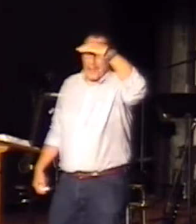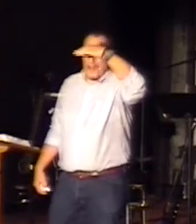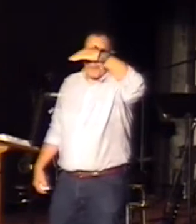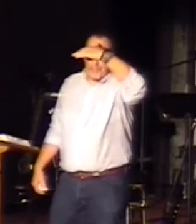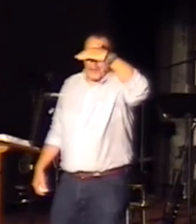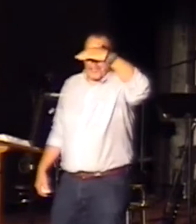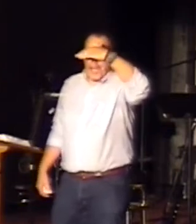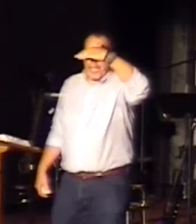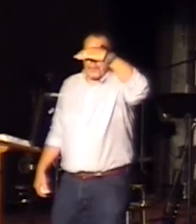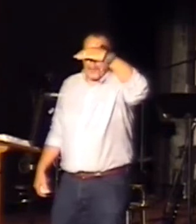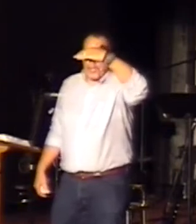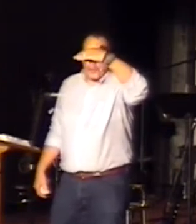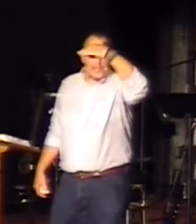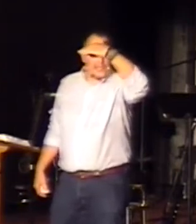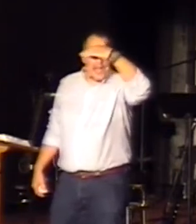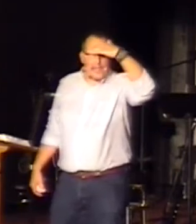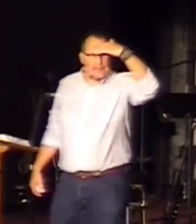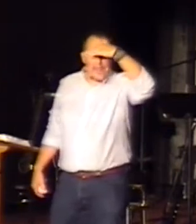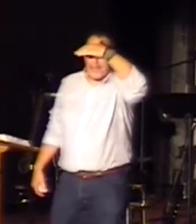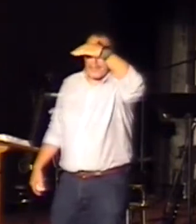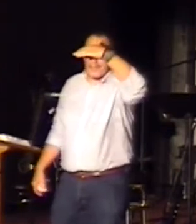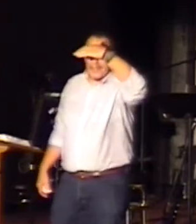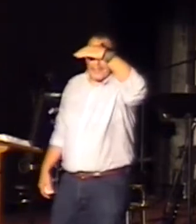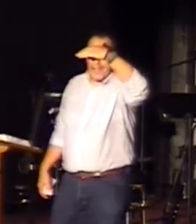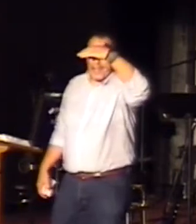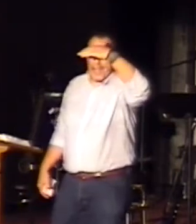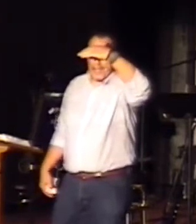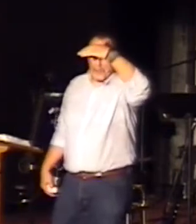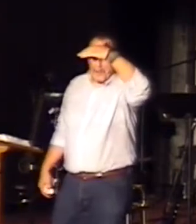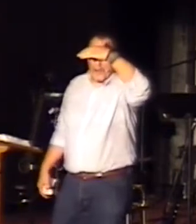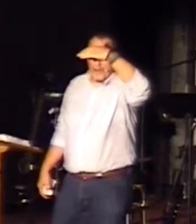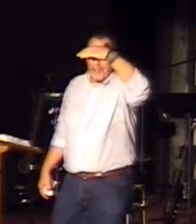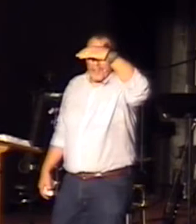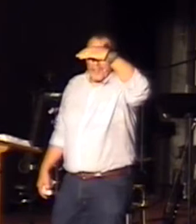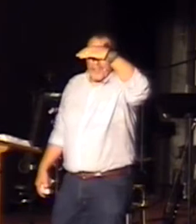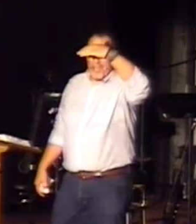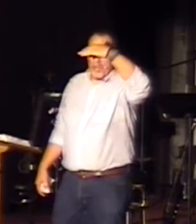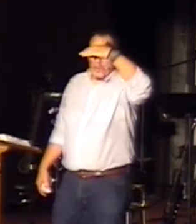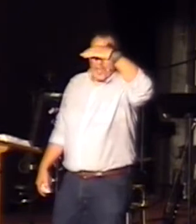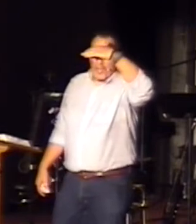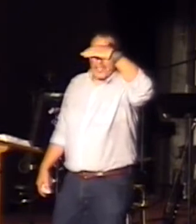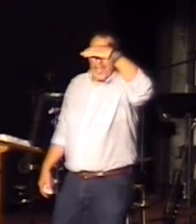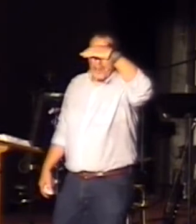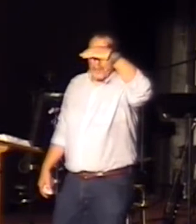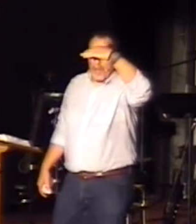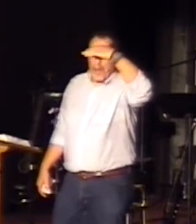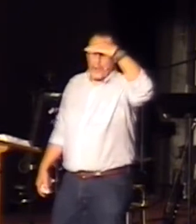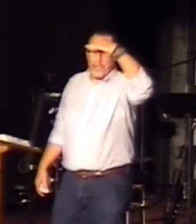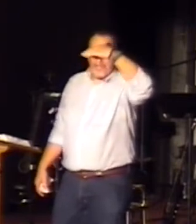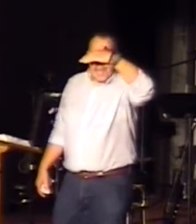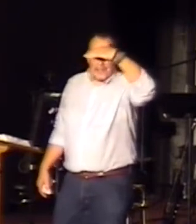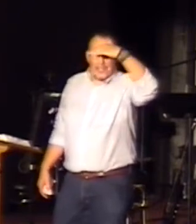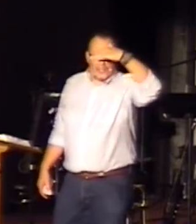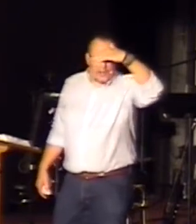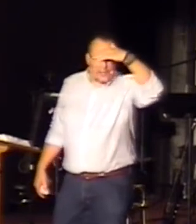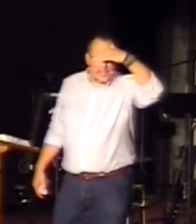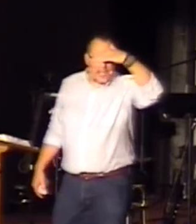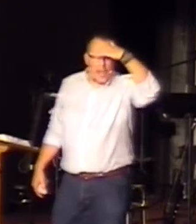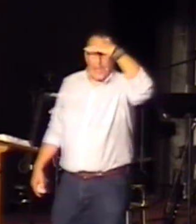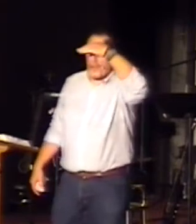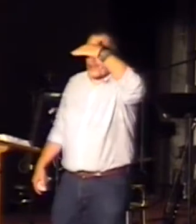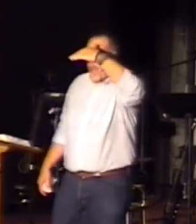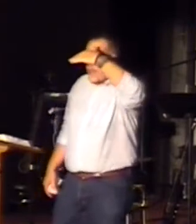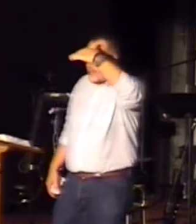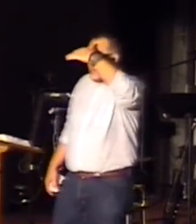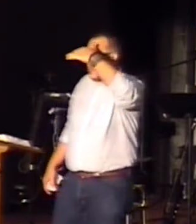was there, and everybody was sharing the gospel, and you decided to make a decision that day. Do you remember? And you know what we all did? We all went down to the church in